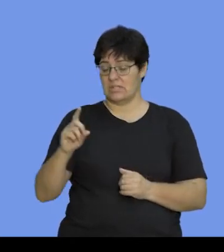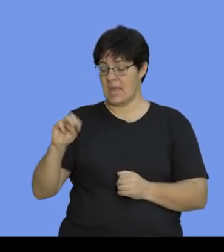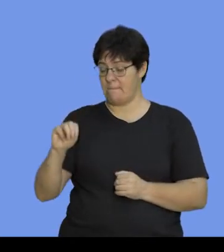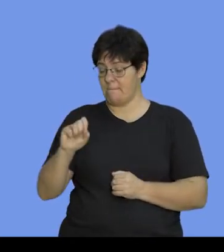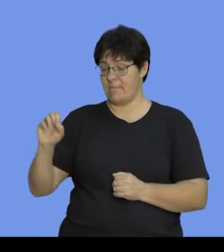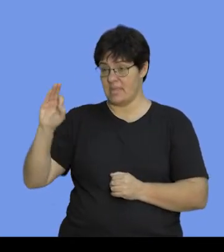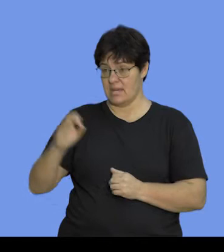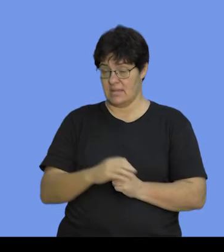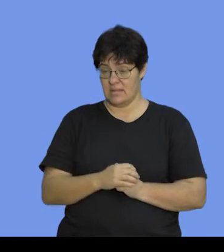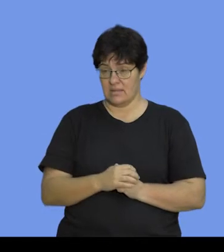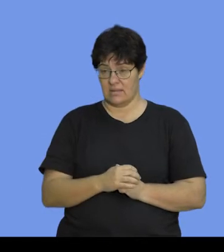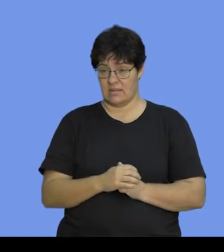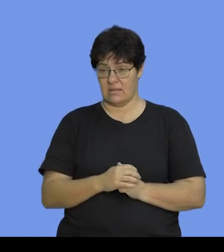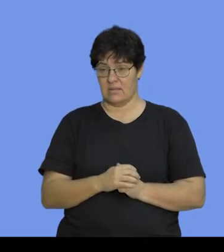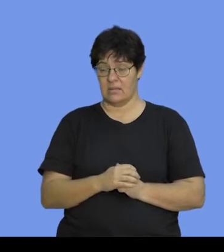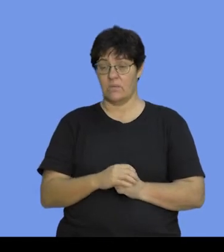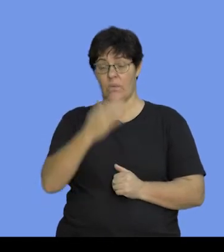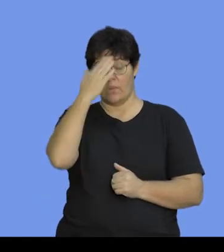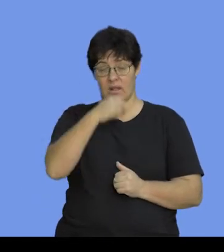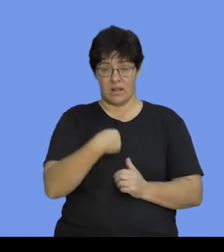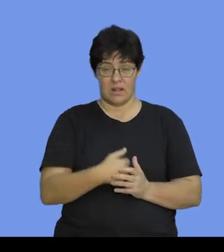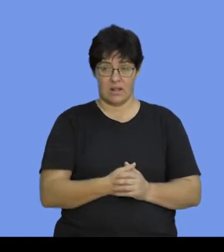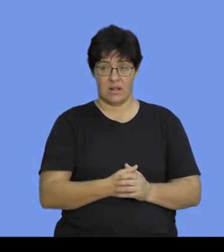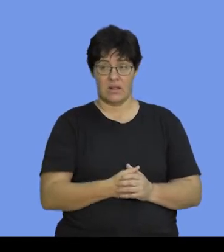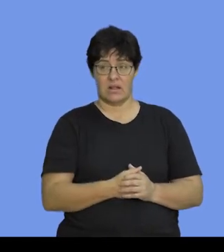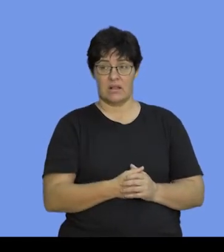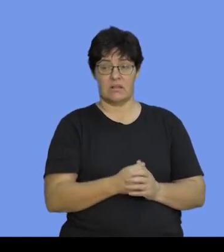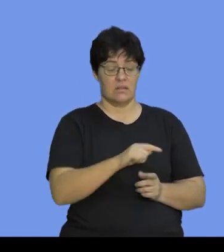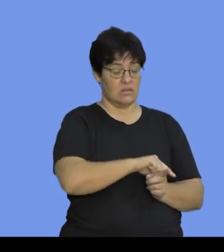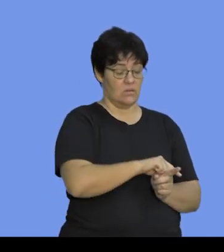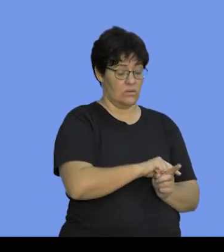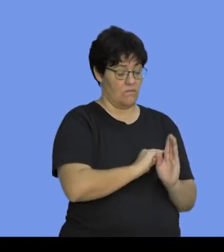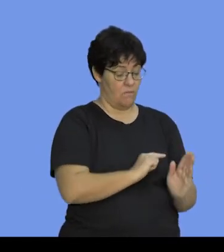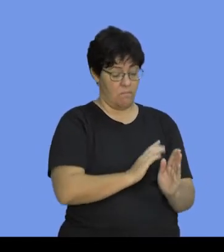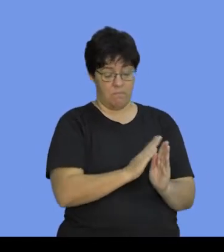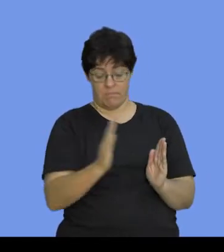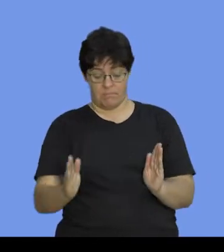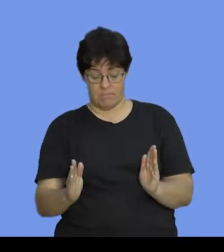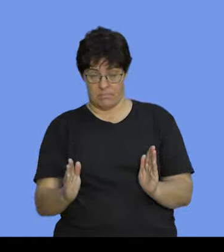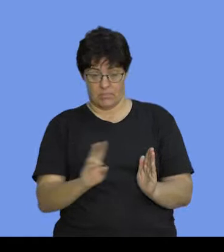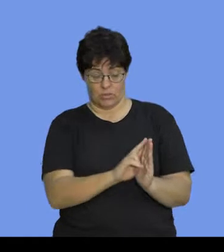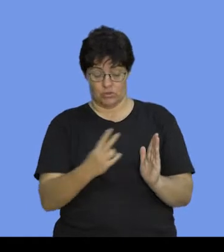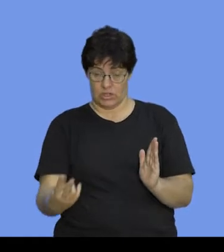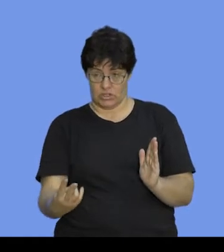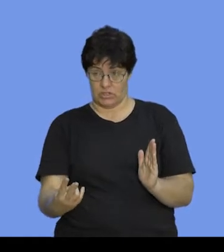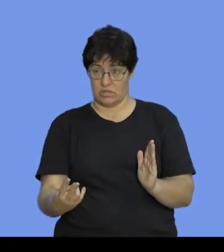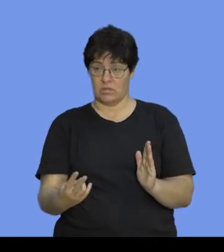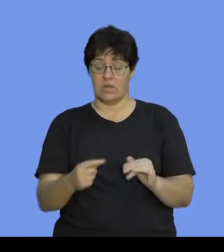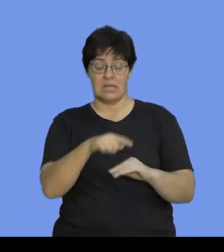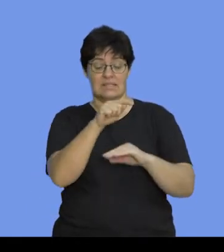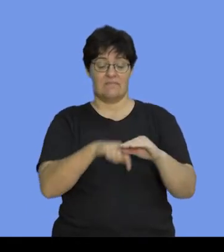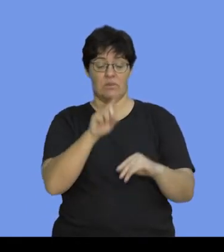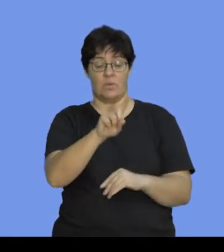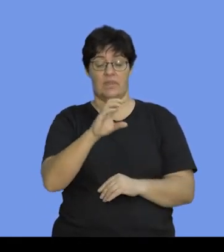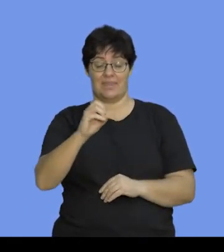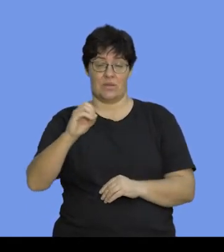decimeters, right? Okay, we know that from cubic centimeters to cubic decimeters, we divide by 1,000.